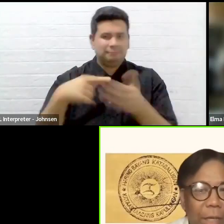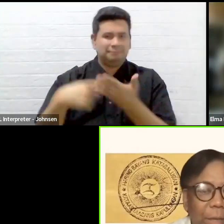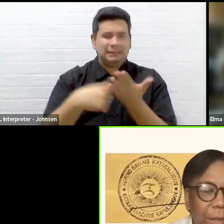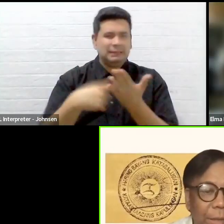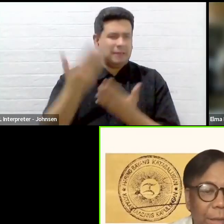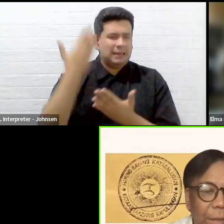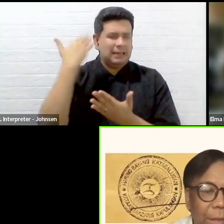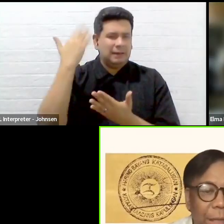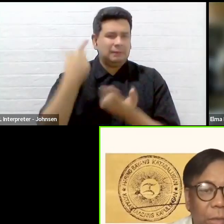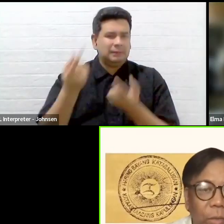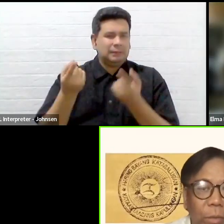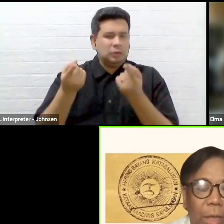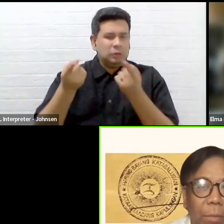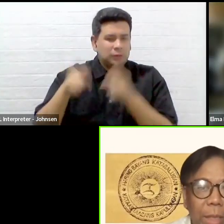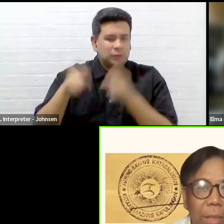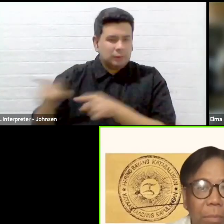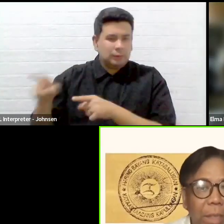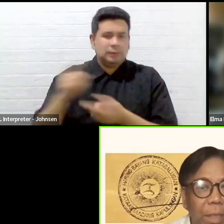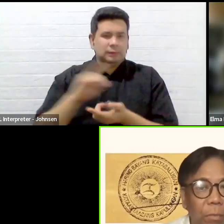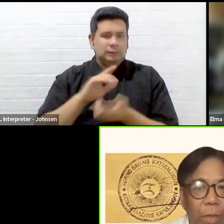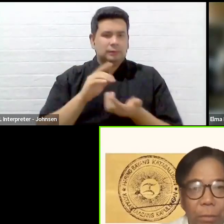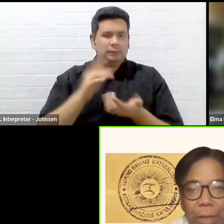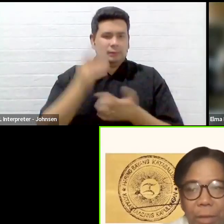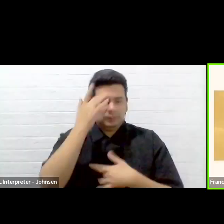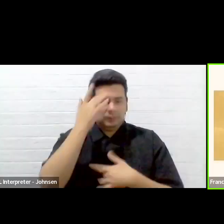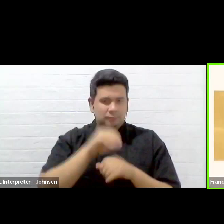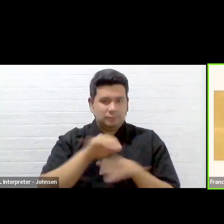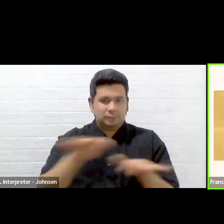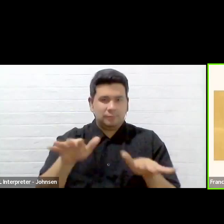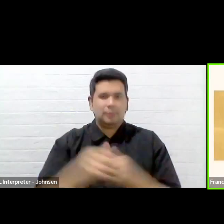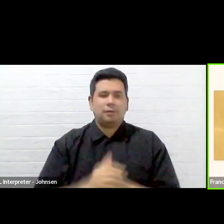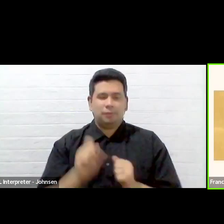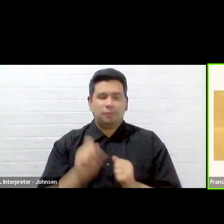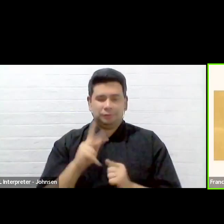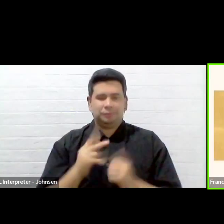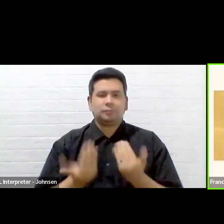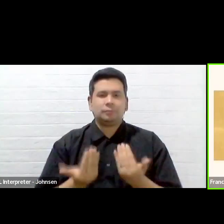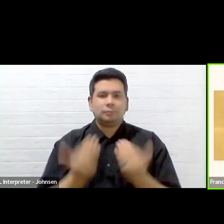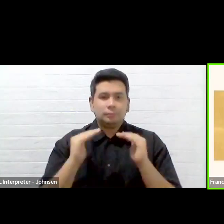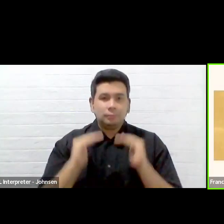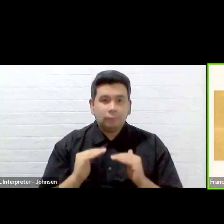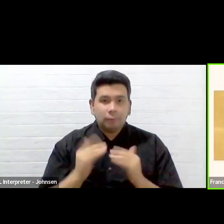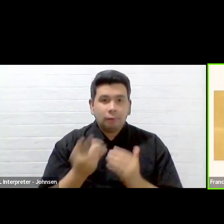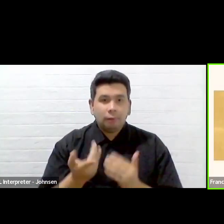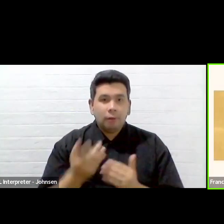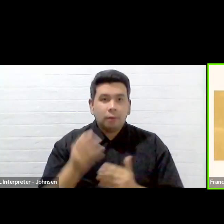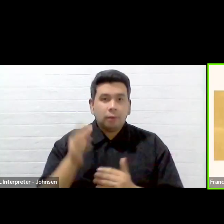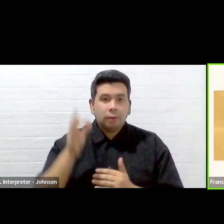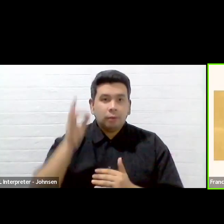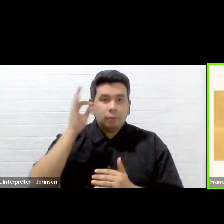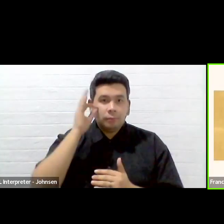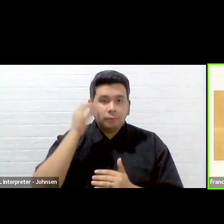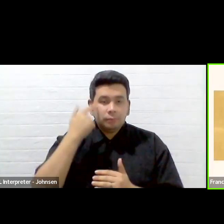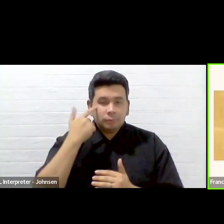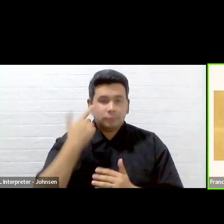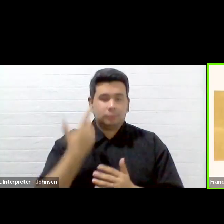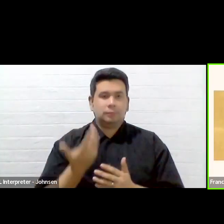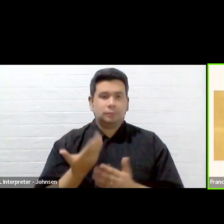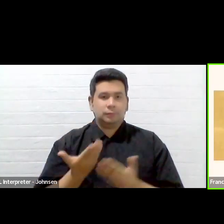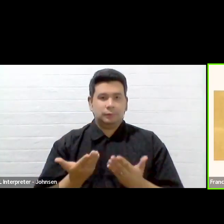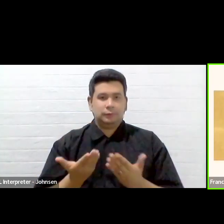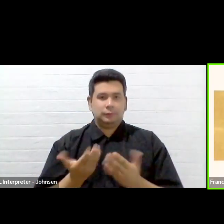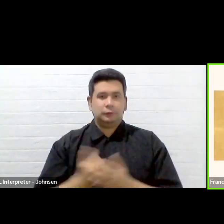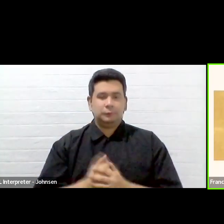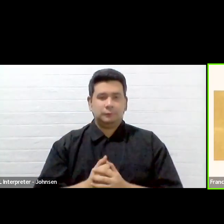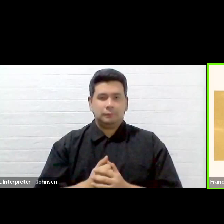Thank you, Elma, and thank you to PCPD for inviting me in this congregation. As Elma